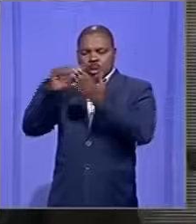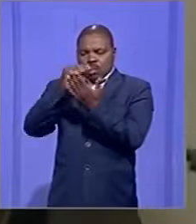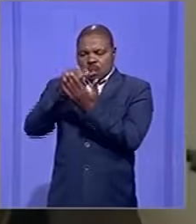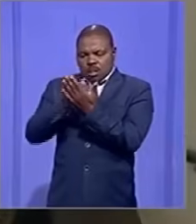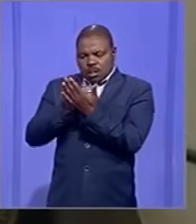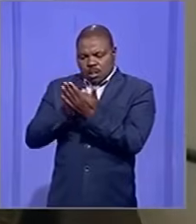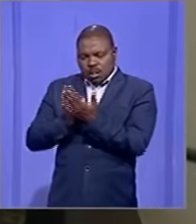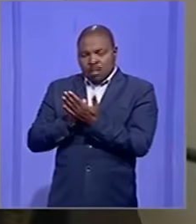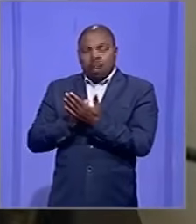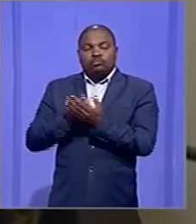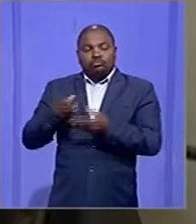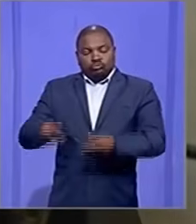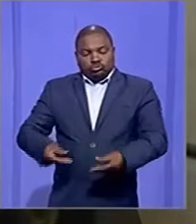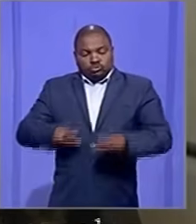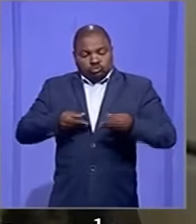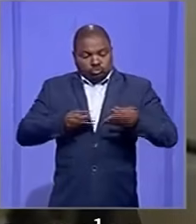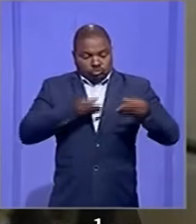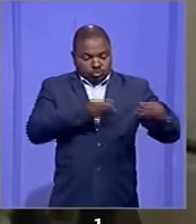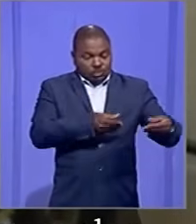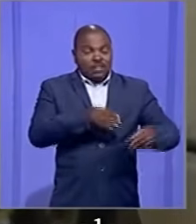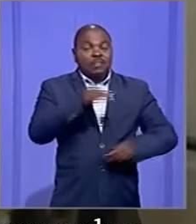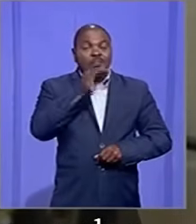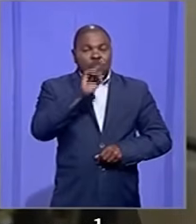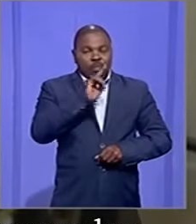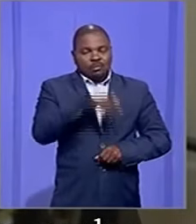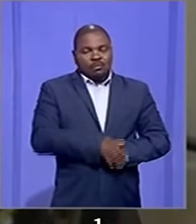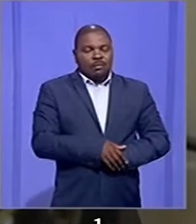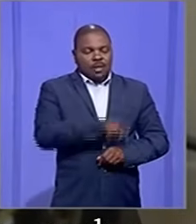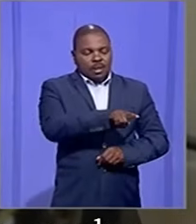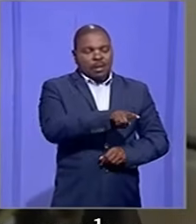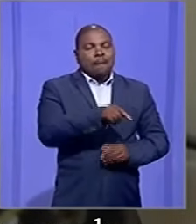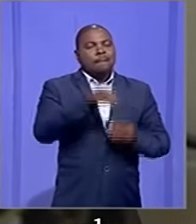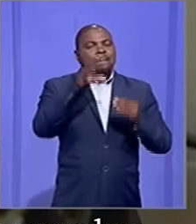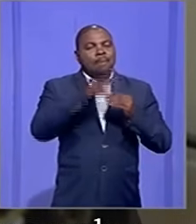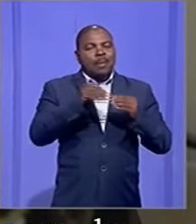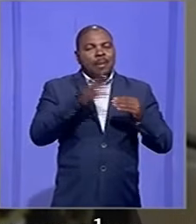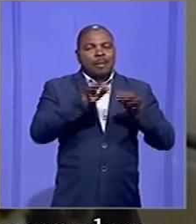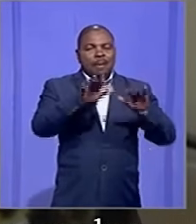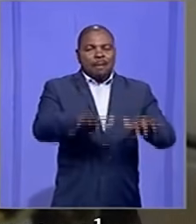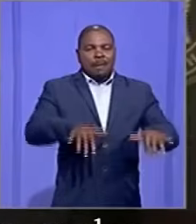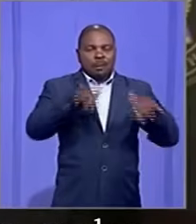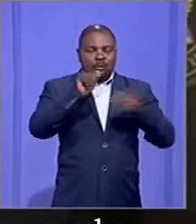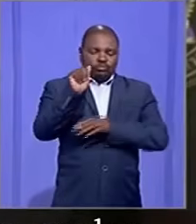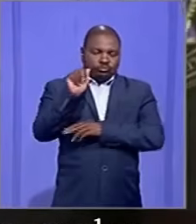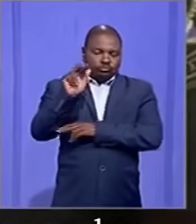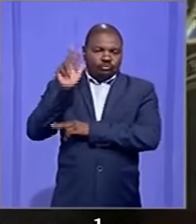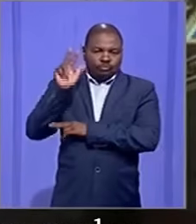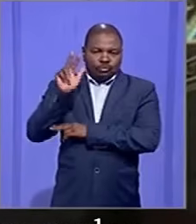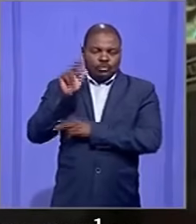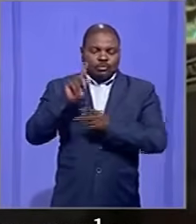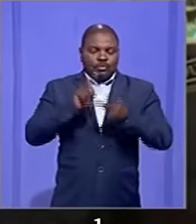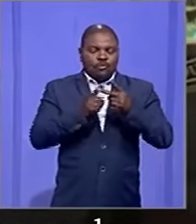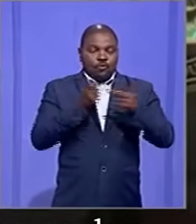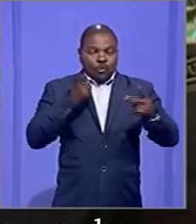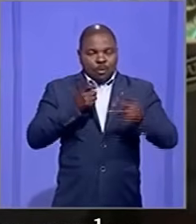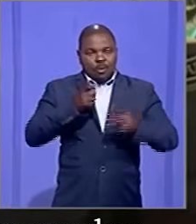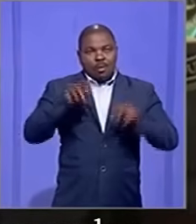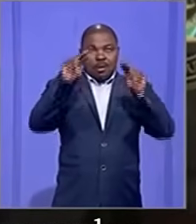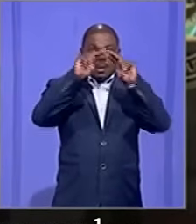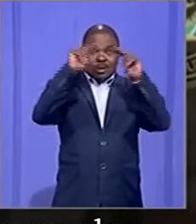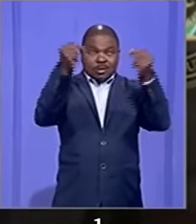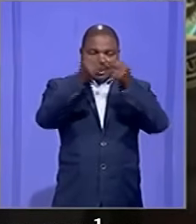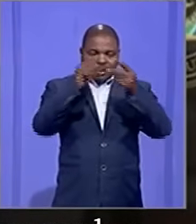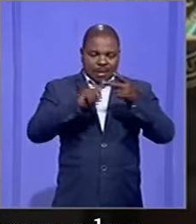ba kgethilwego le bula tsela ya tshepedišo ya keno ya maloko a lekgotla-theramolao ka diprofenseng le maloko